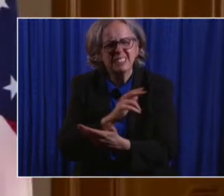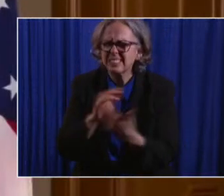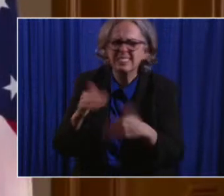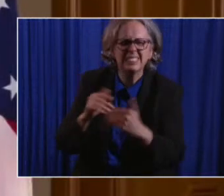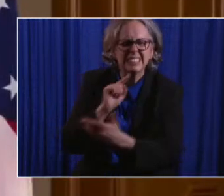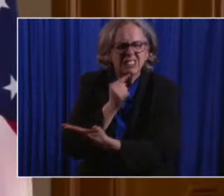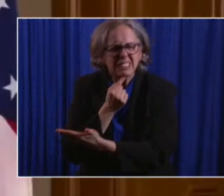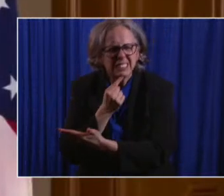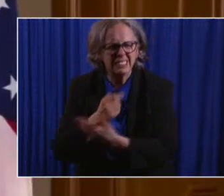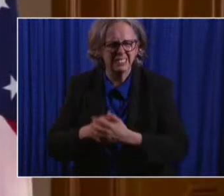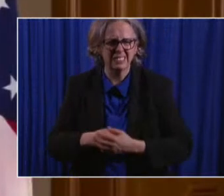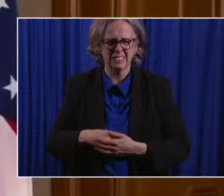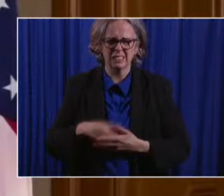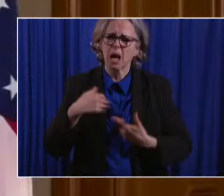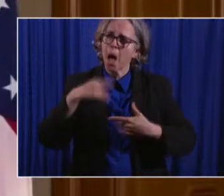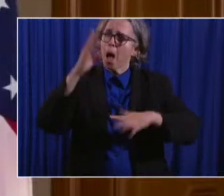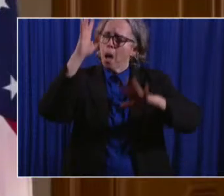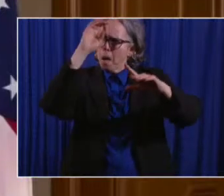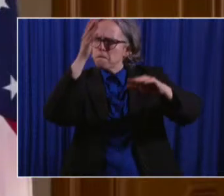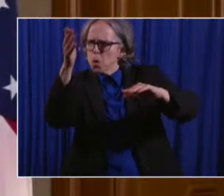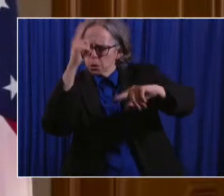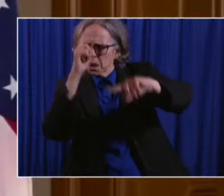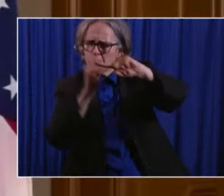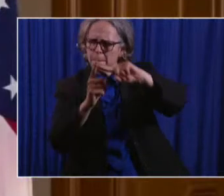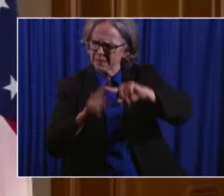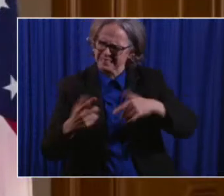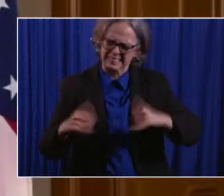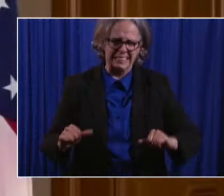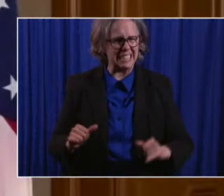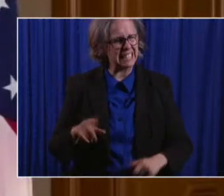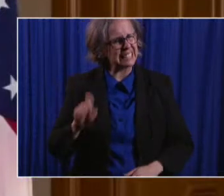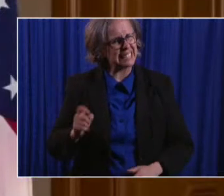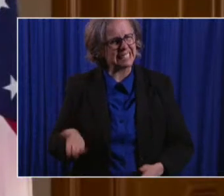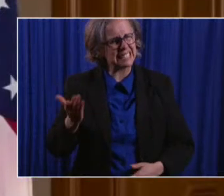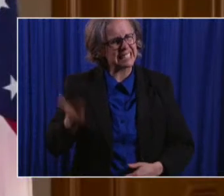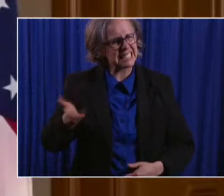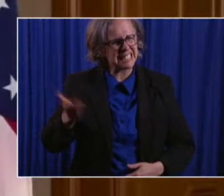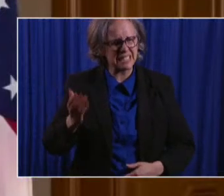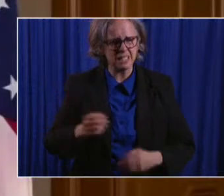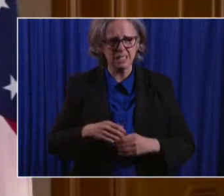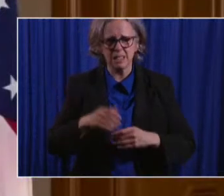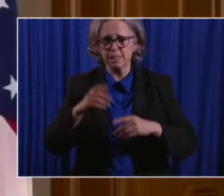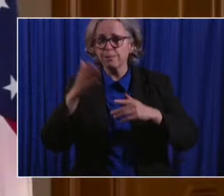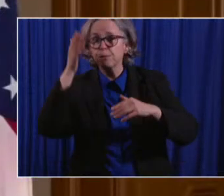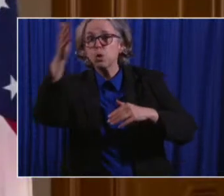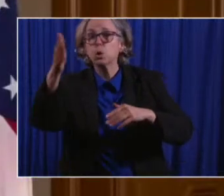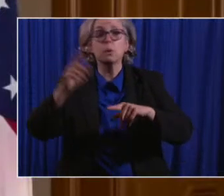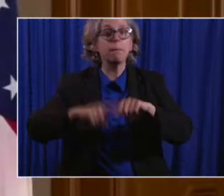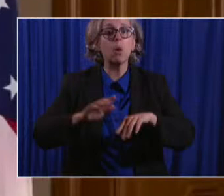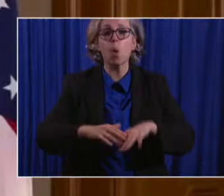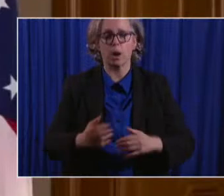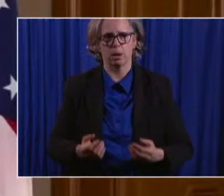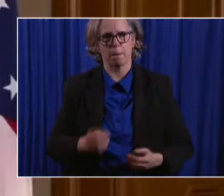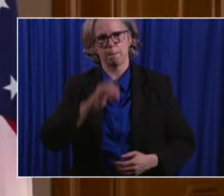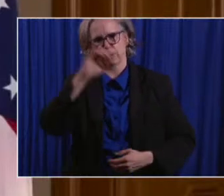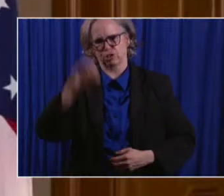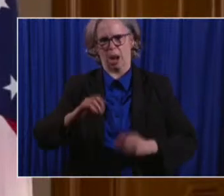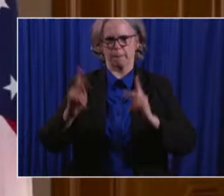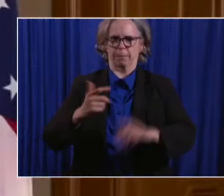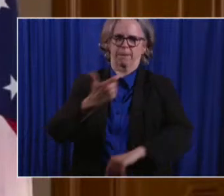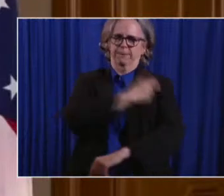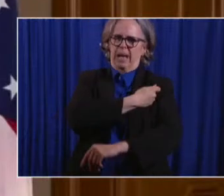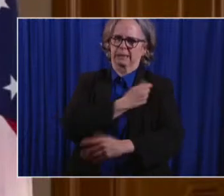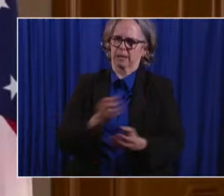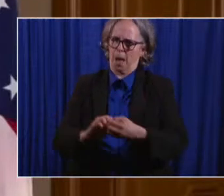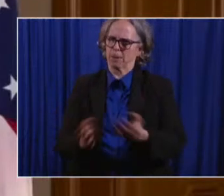but really so much depends on vaccinations, how many of us get vaccinated. It's